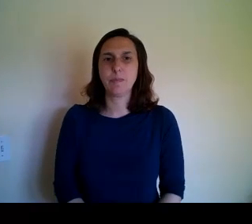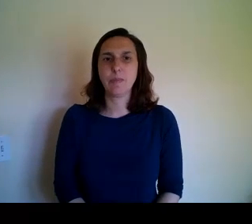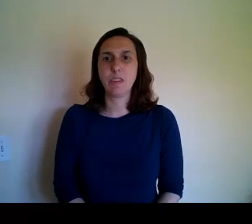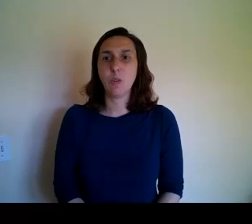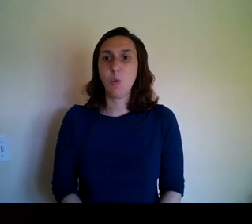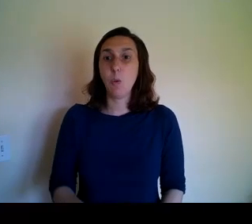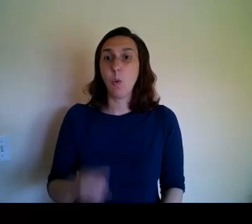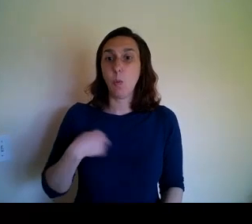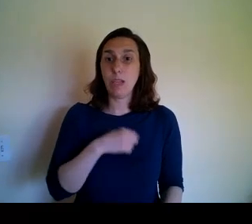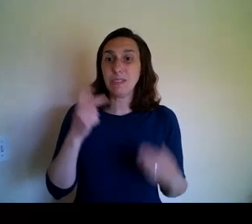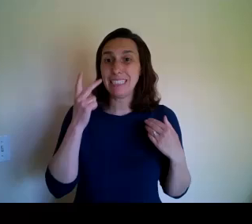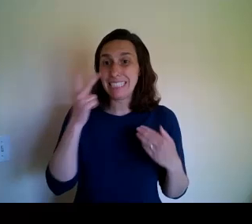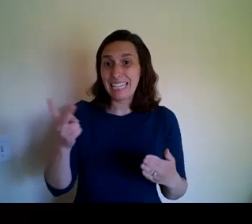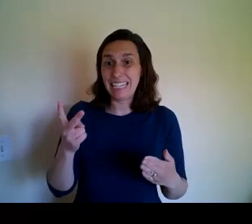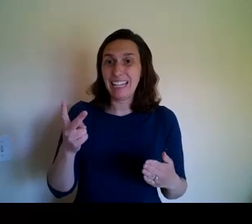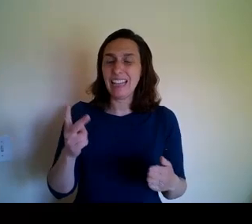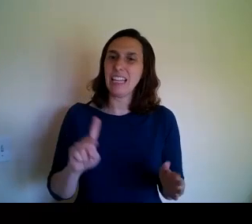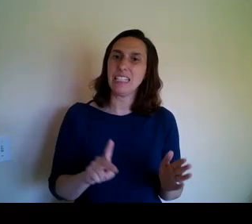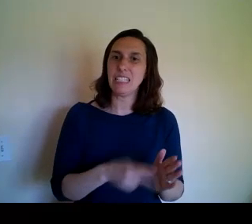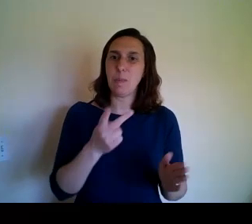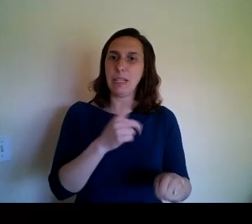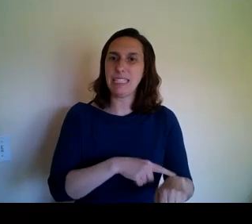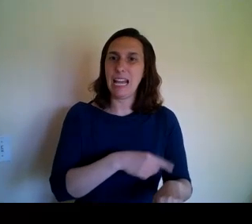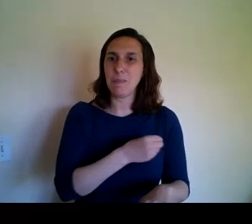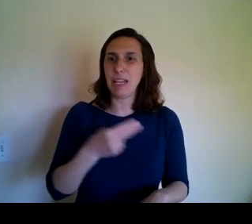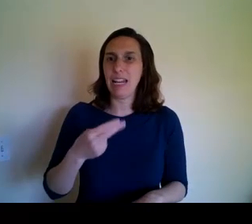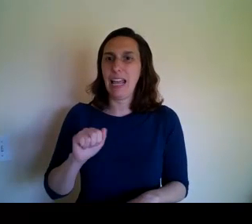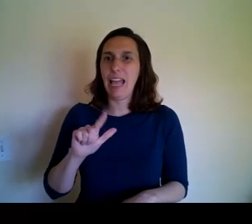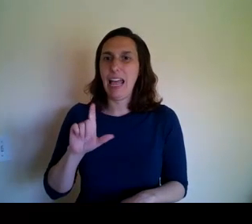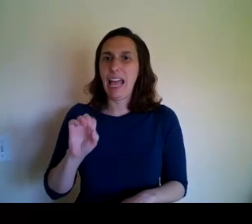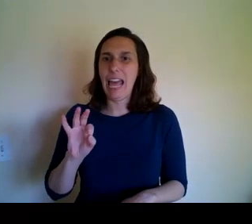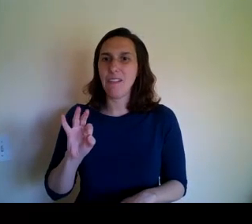half-life time. And so we're going to start with